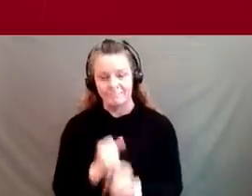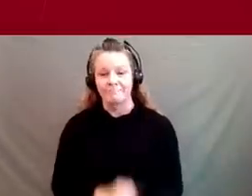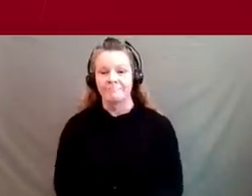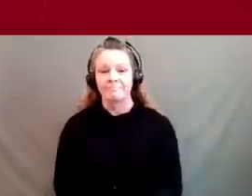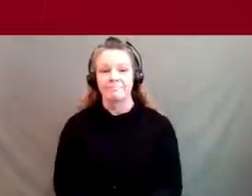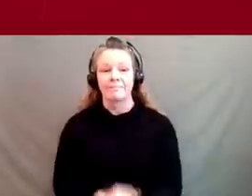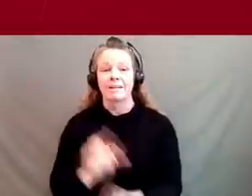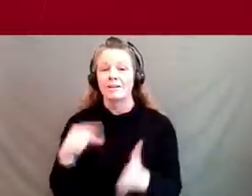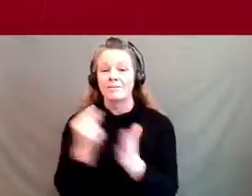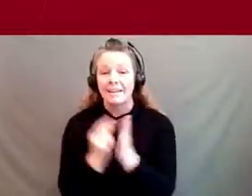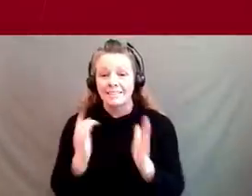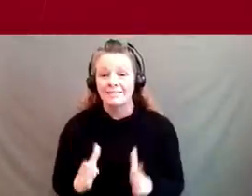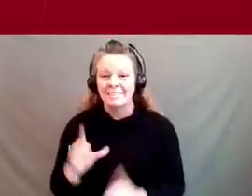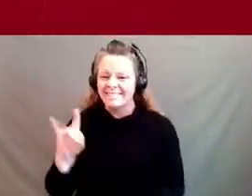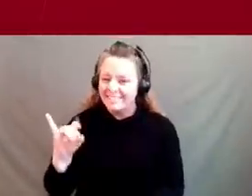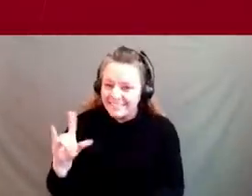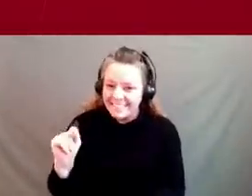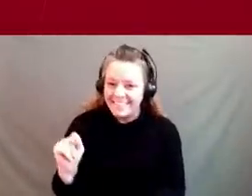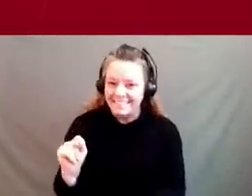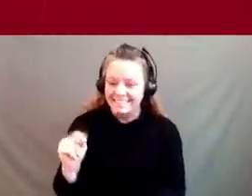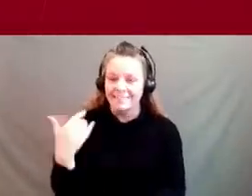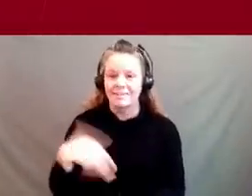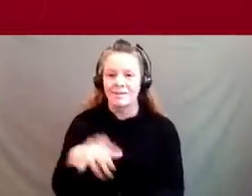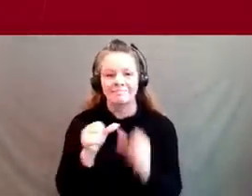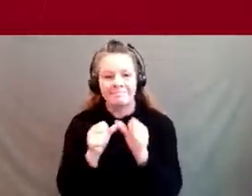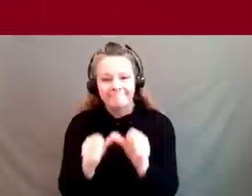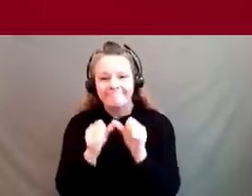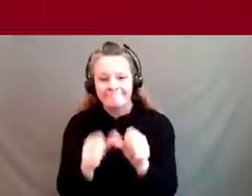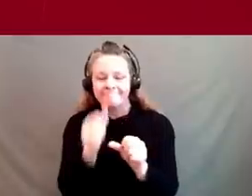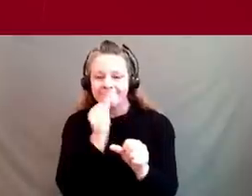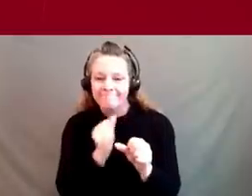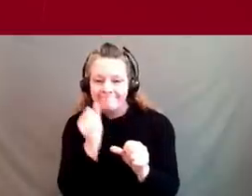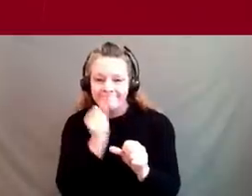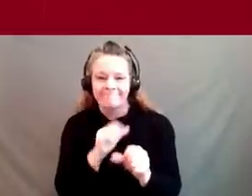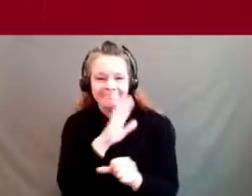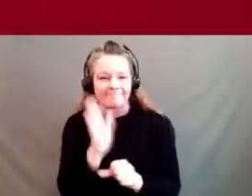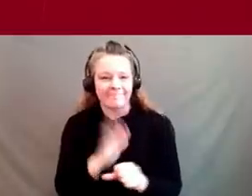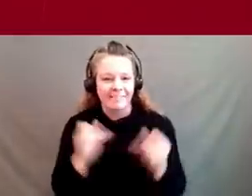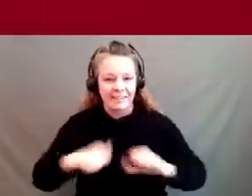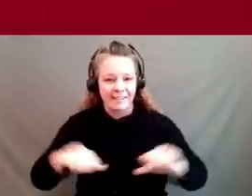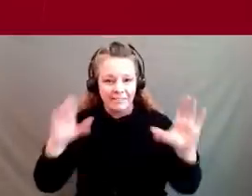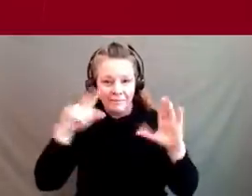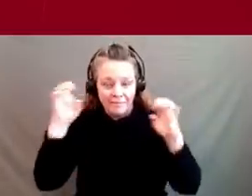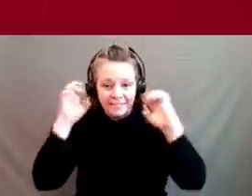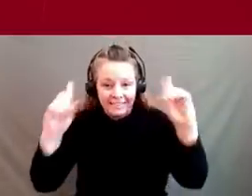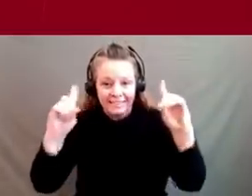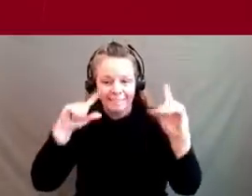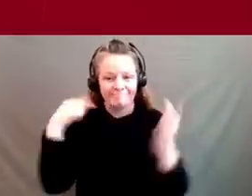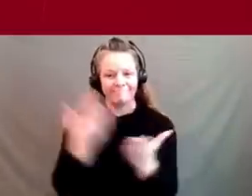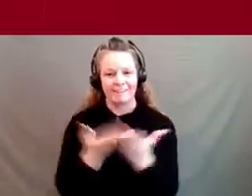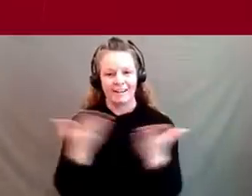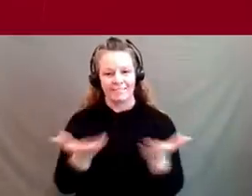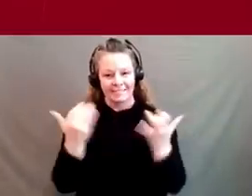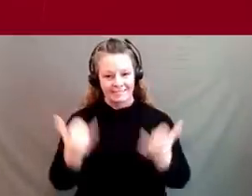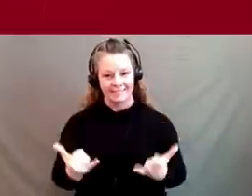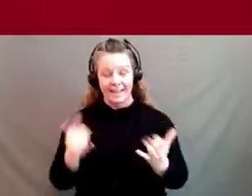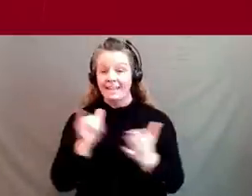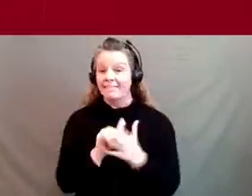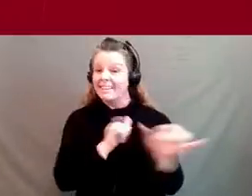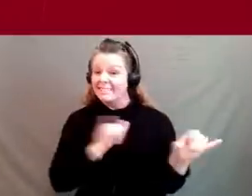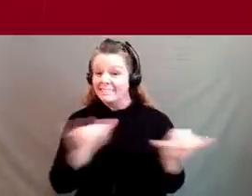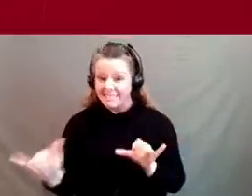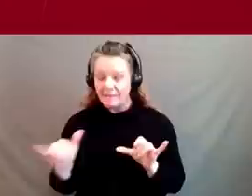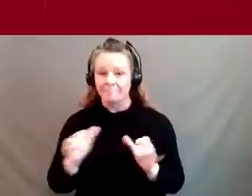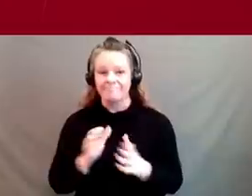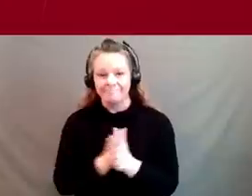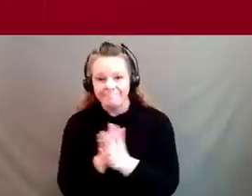you did it. Your relentless pursuit of your education has brought you to this point, and that same tenacity will carry